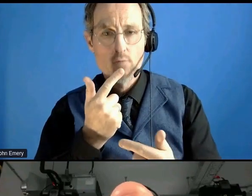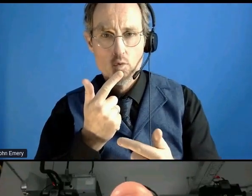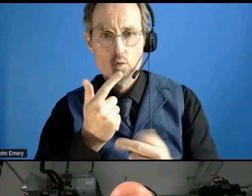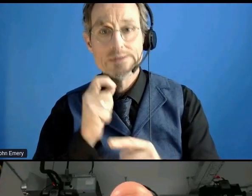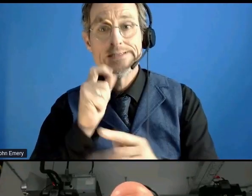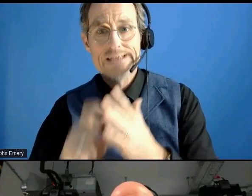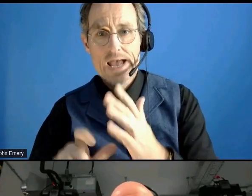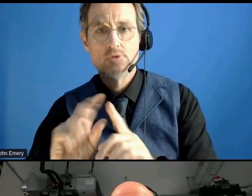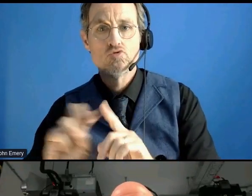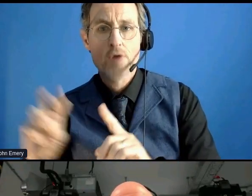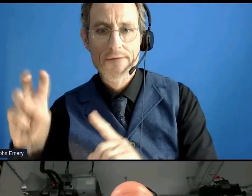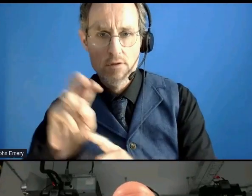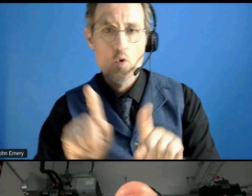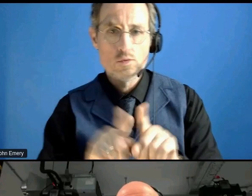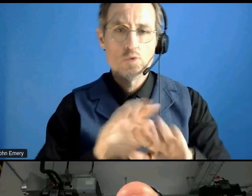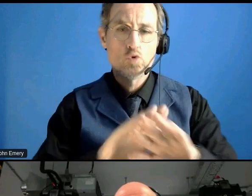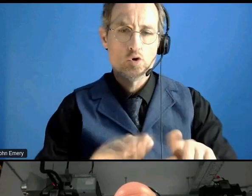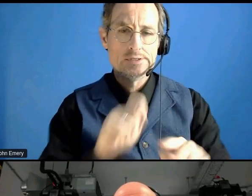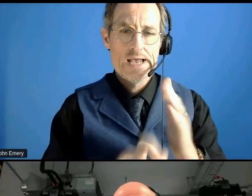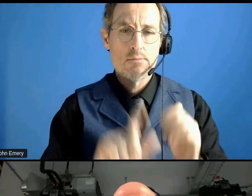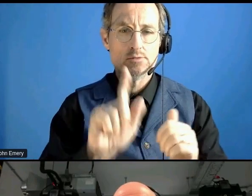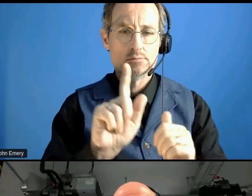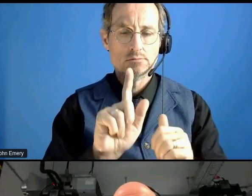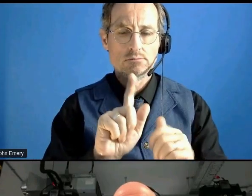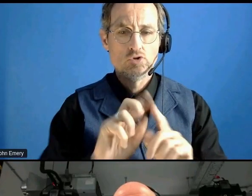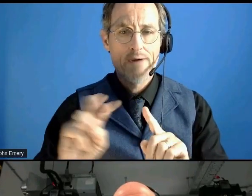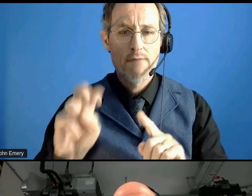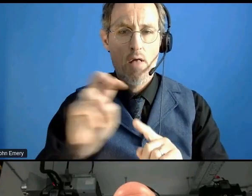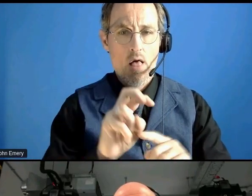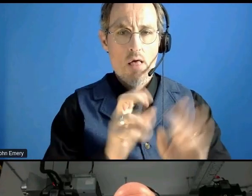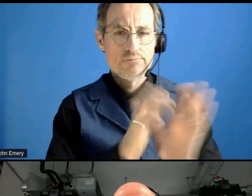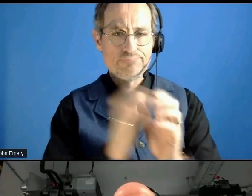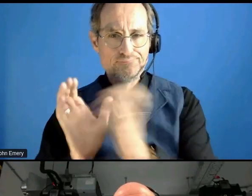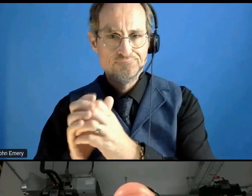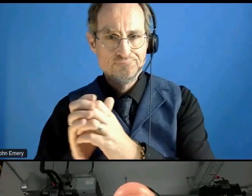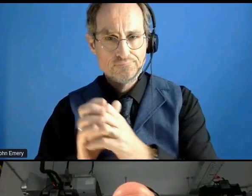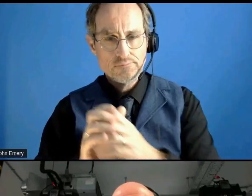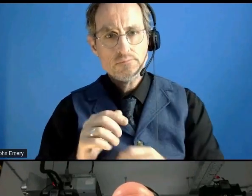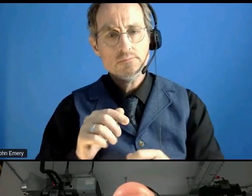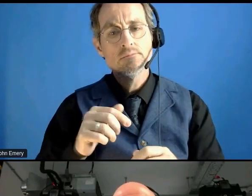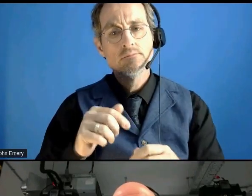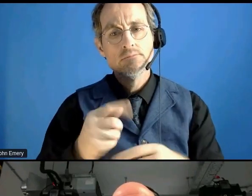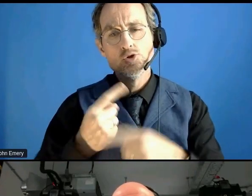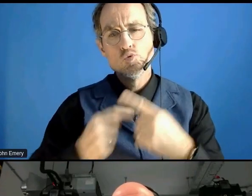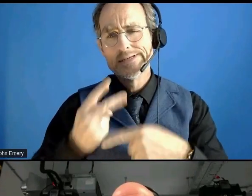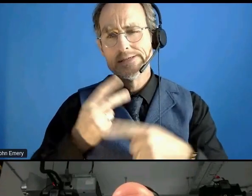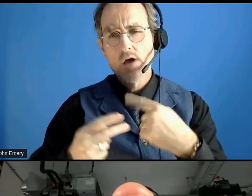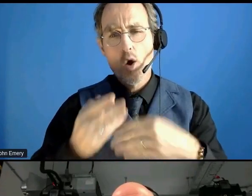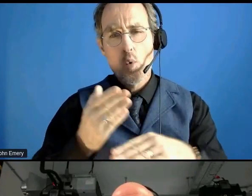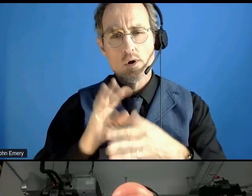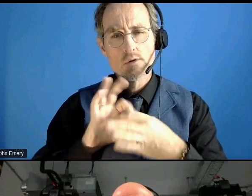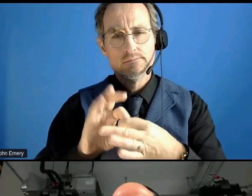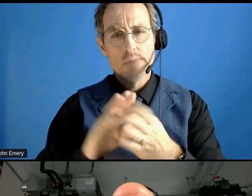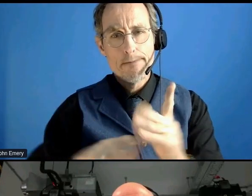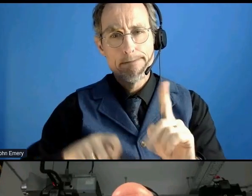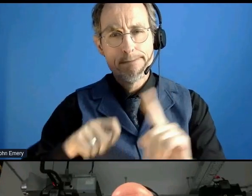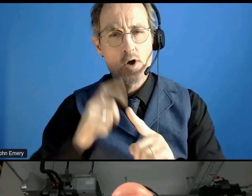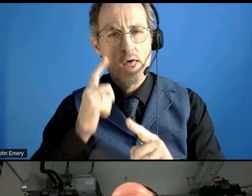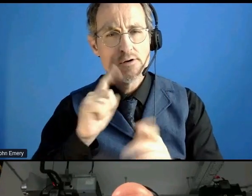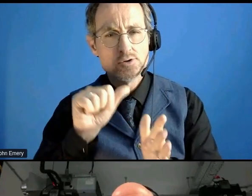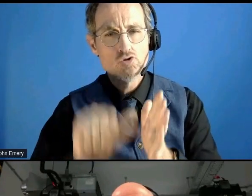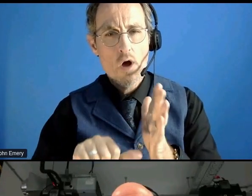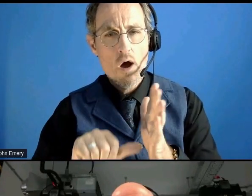is for their customer to have confidence. Confidence not just in their product, but also in their ability